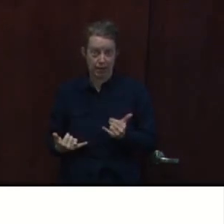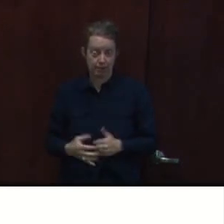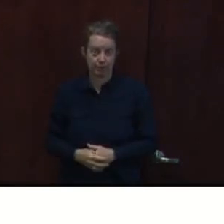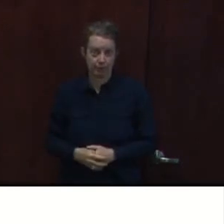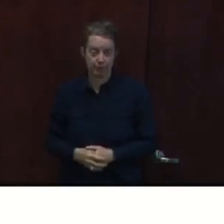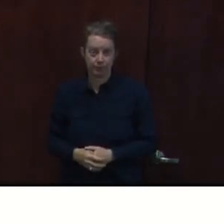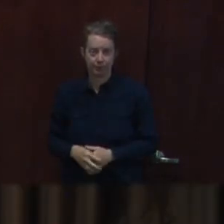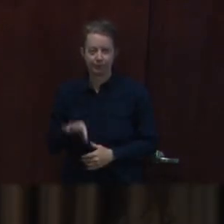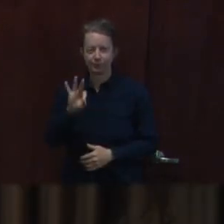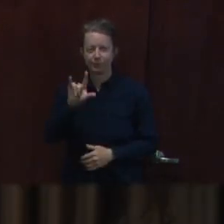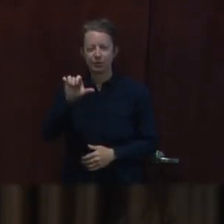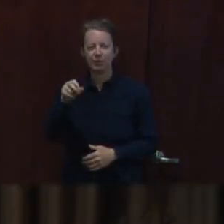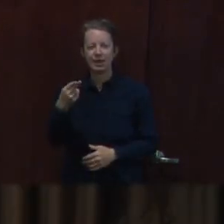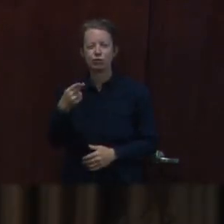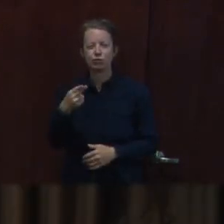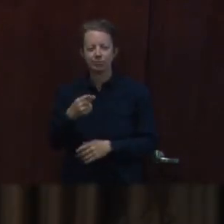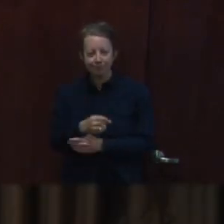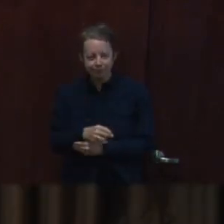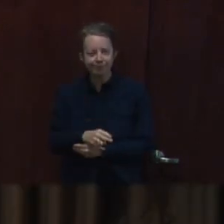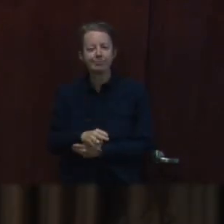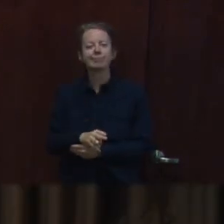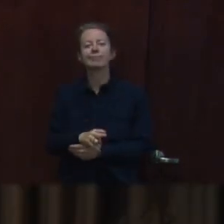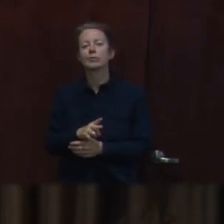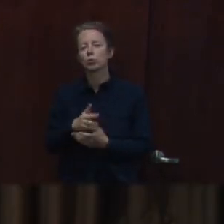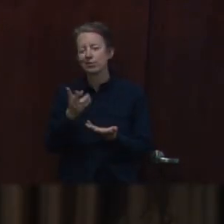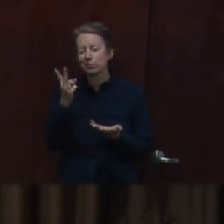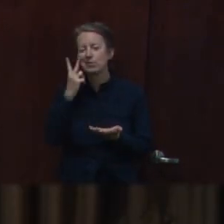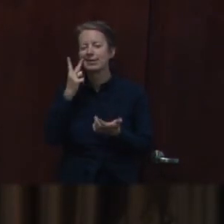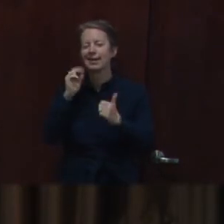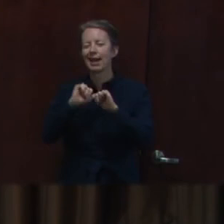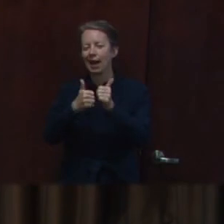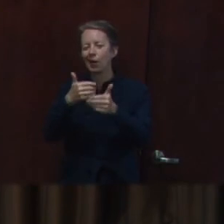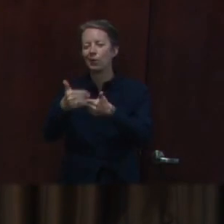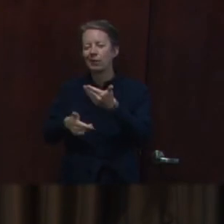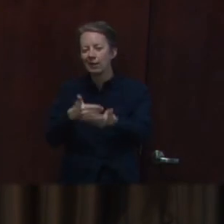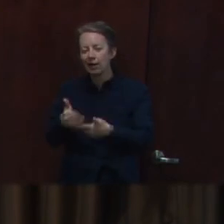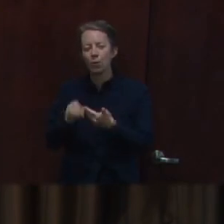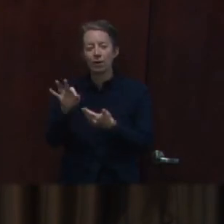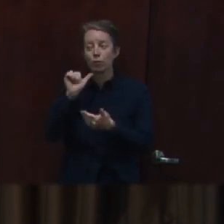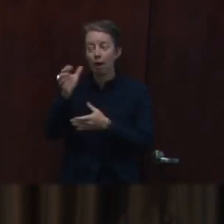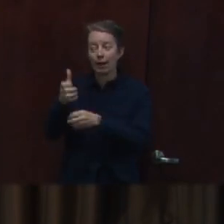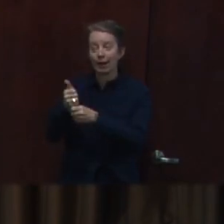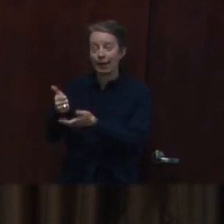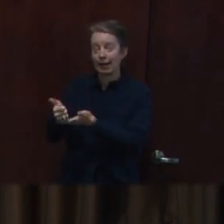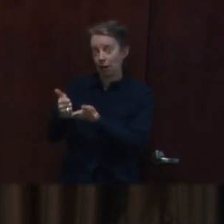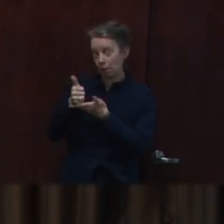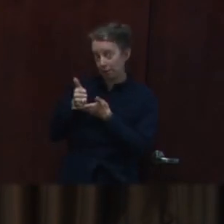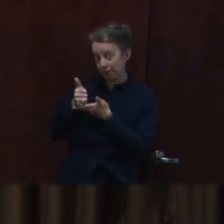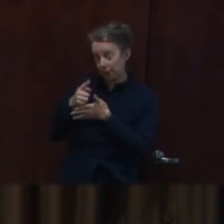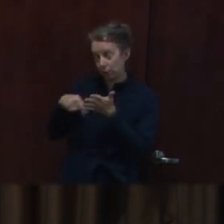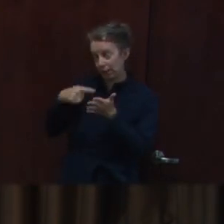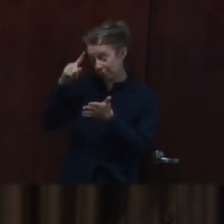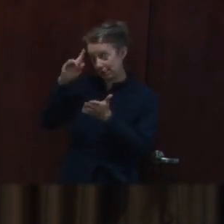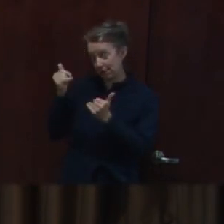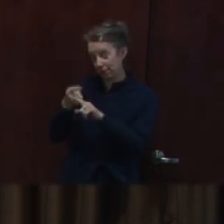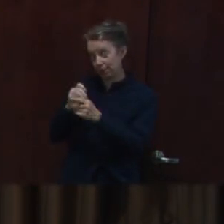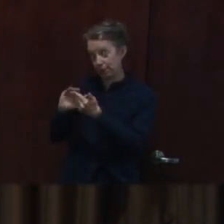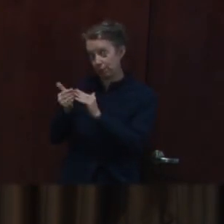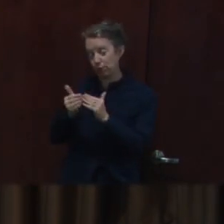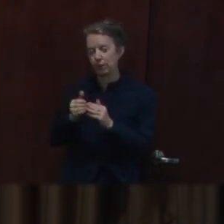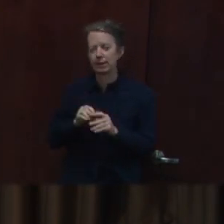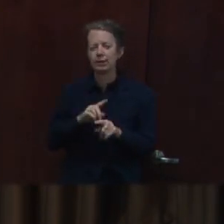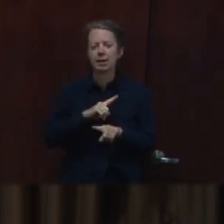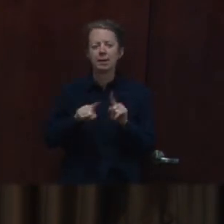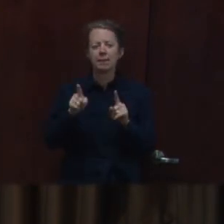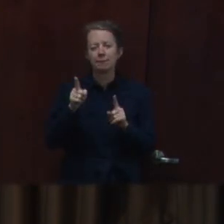We do, if this burden plays out a little bit where, we're not getting the assistance we anticipate from community. But I think we'll also be speaking to this a little bit